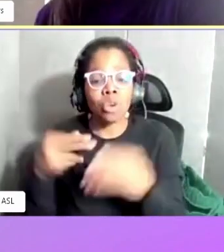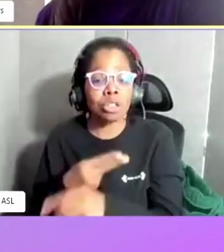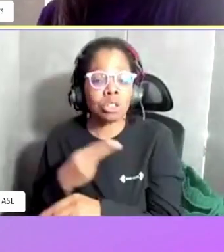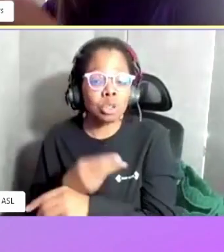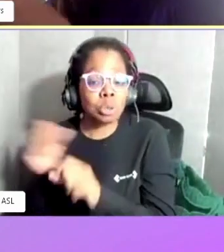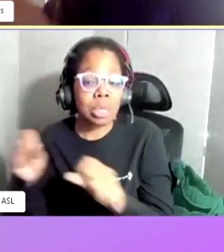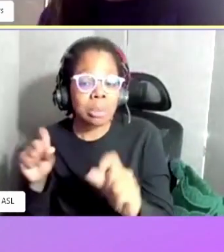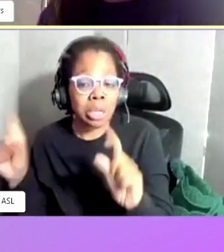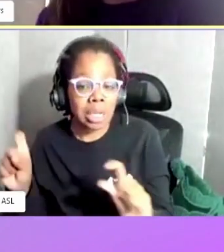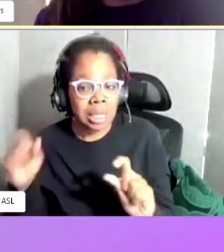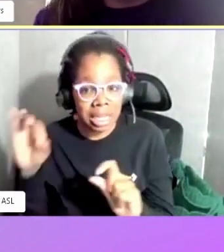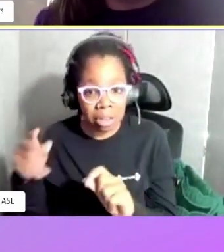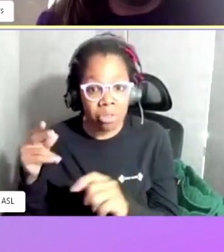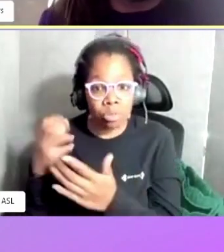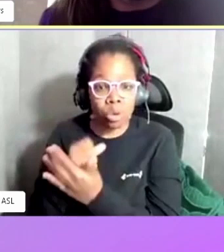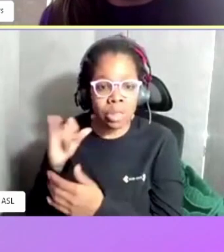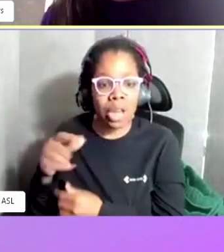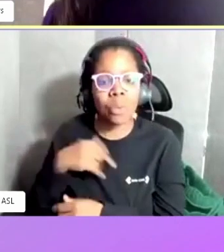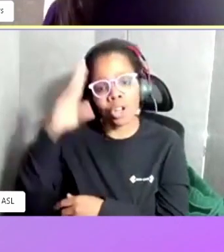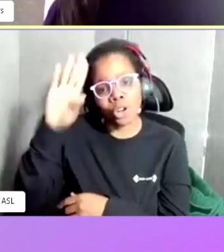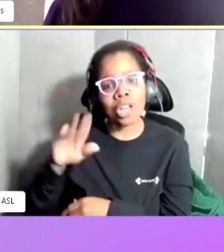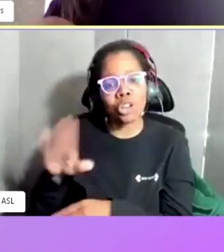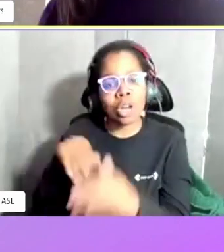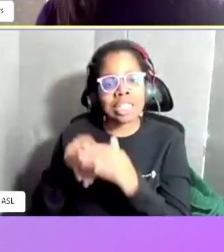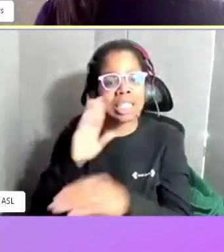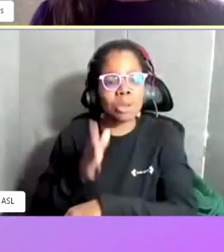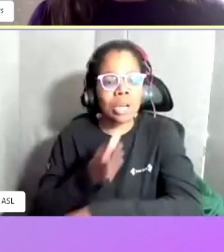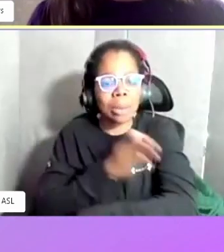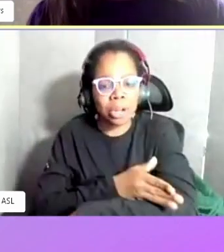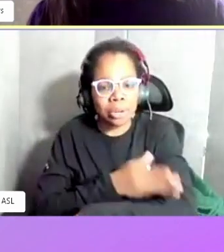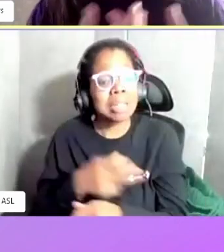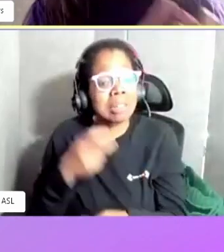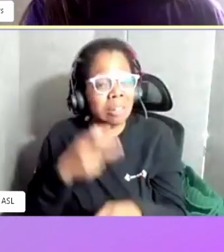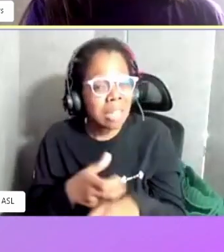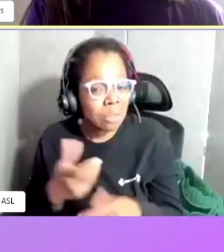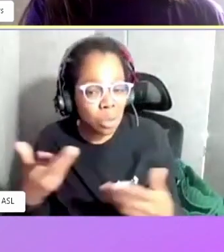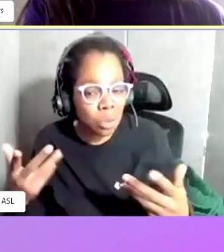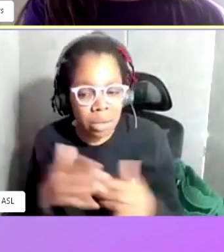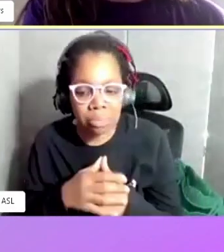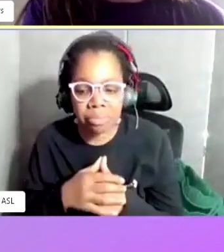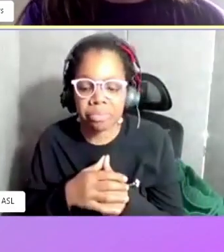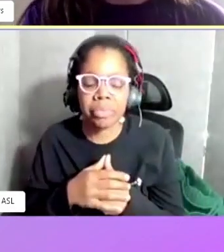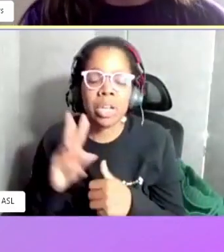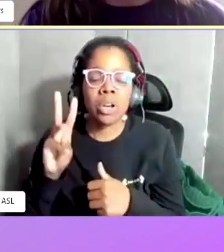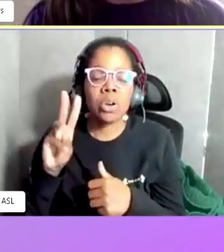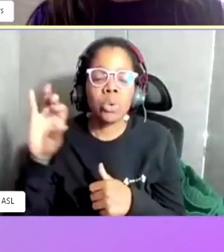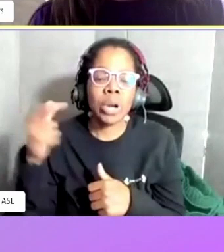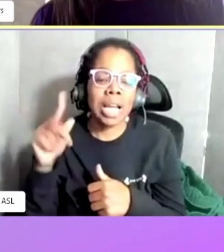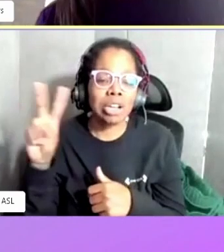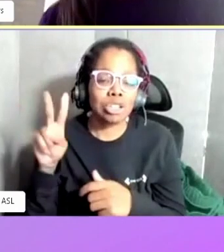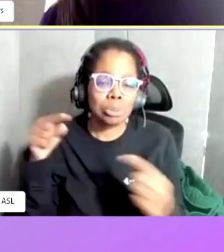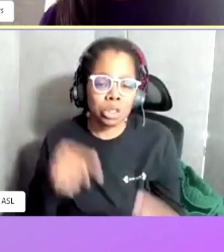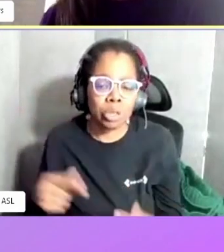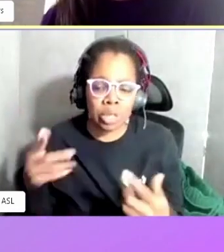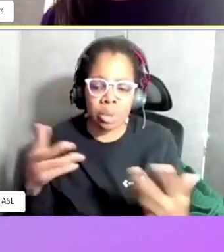know your accessibility is going to get better. The difficulty is, and what WCAG 2 has been struggling with, it's hard